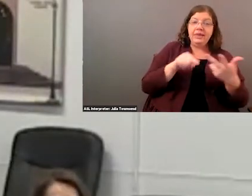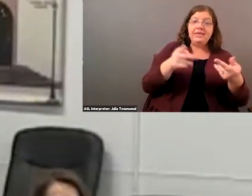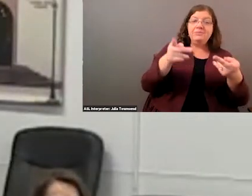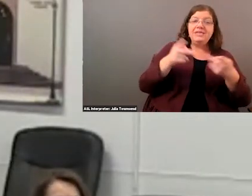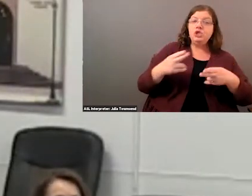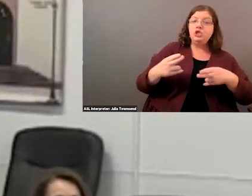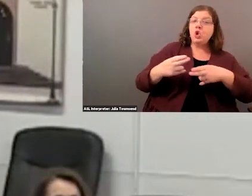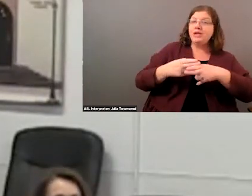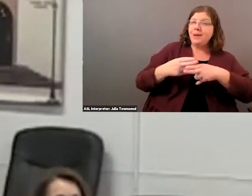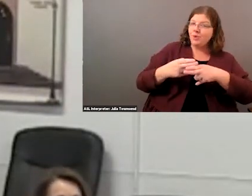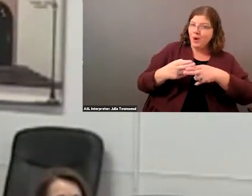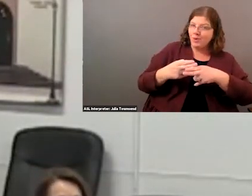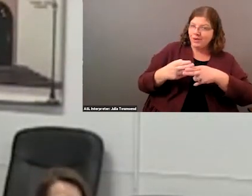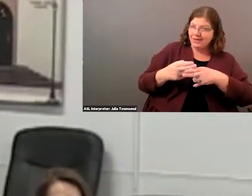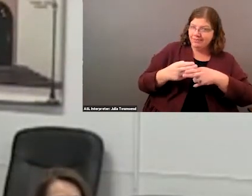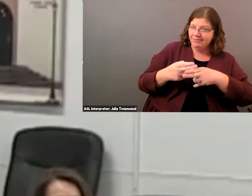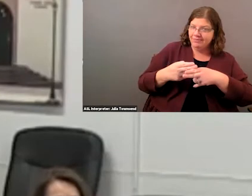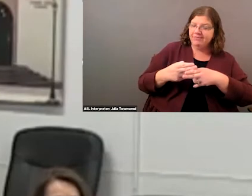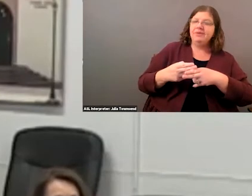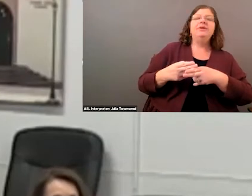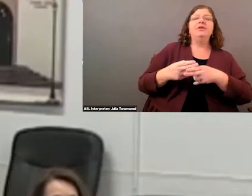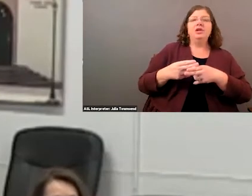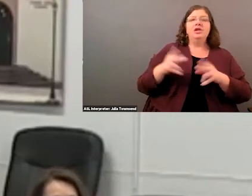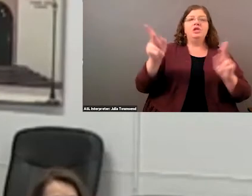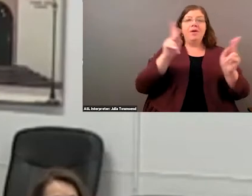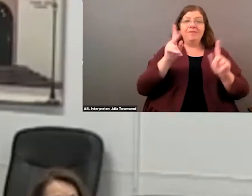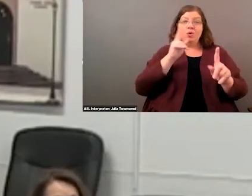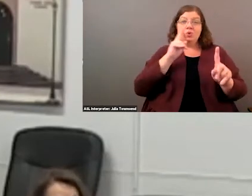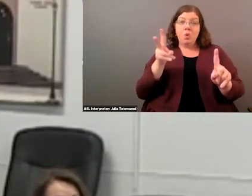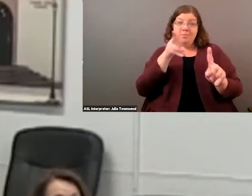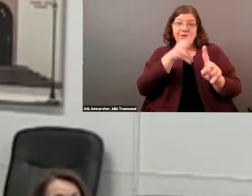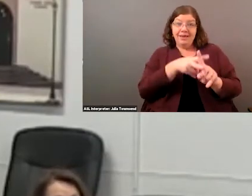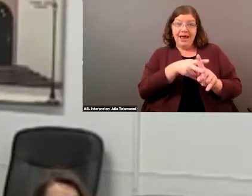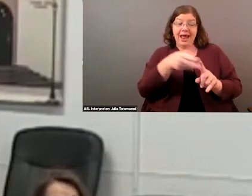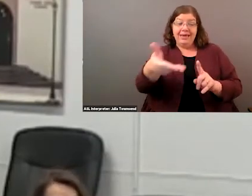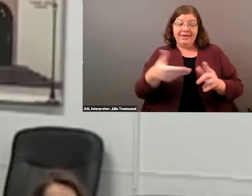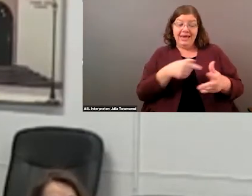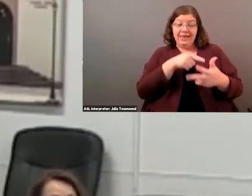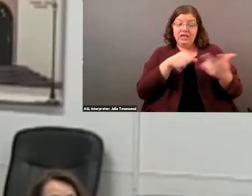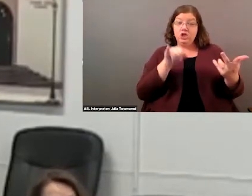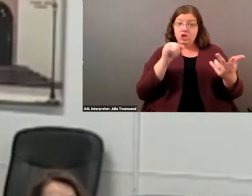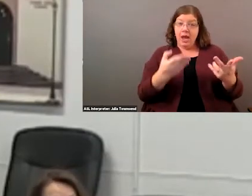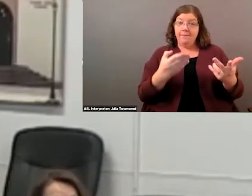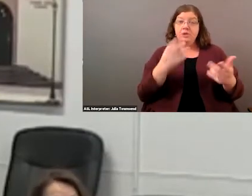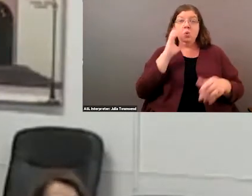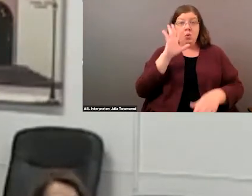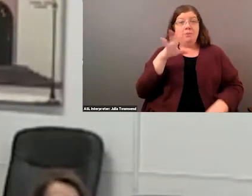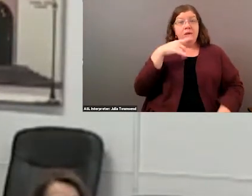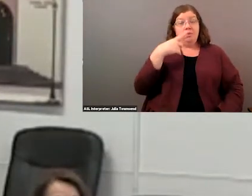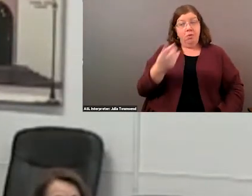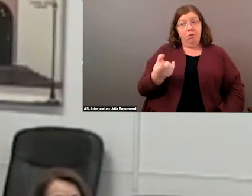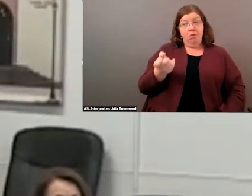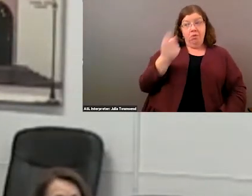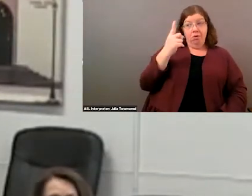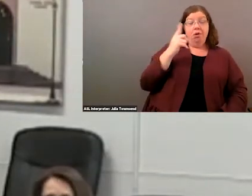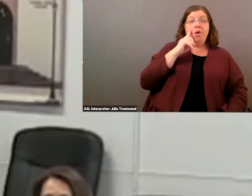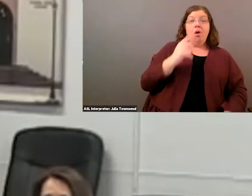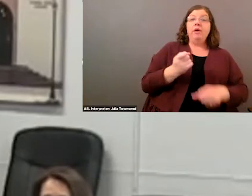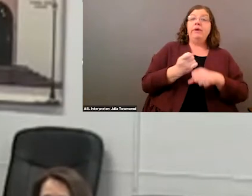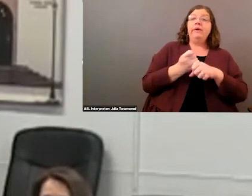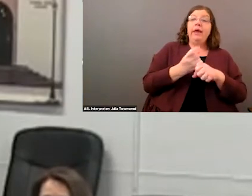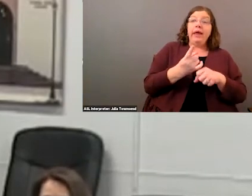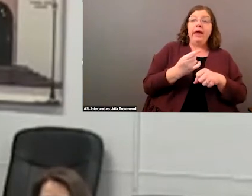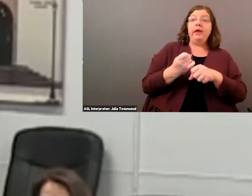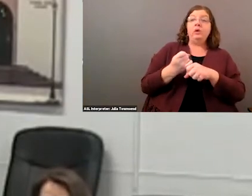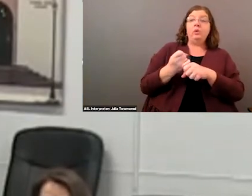jobs will be told that these are on an annual per budget availability positions. I believe that's a little bit